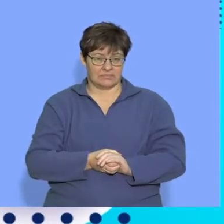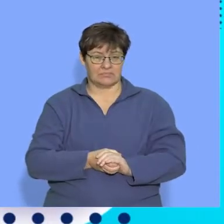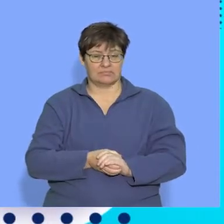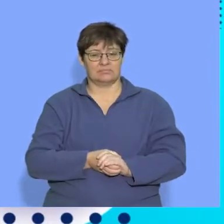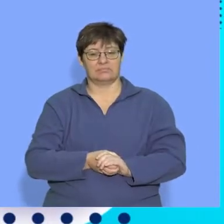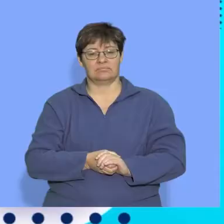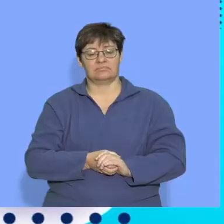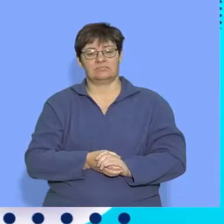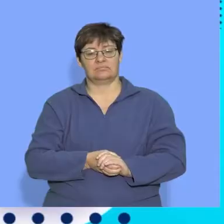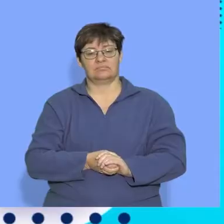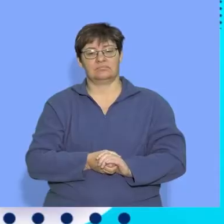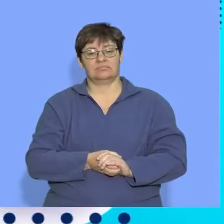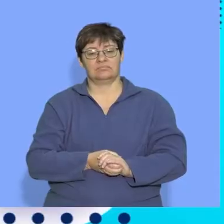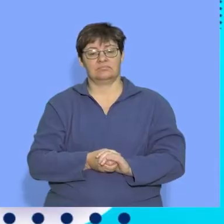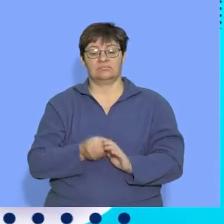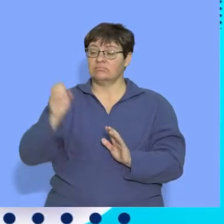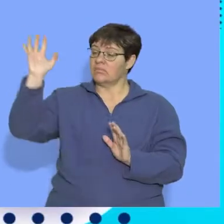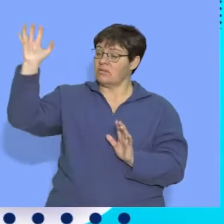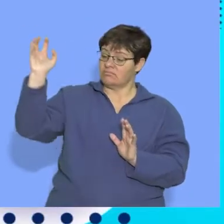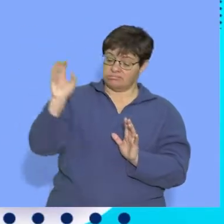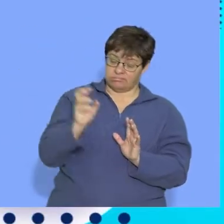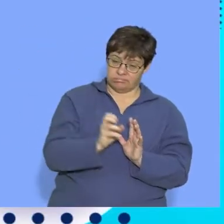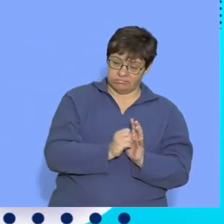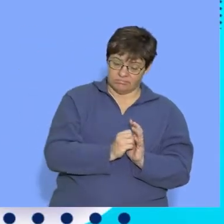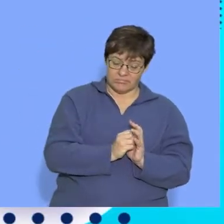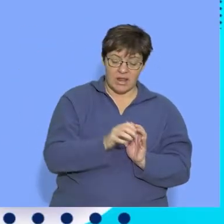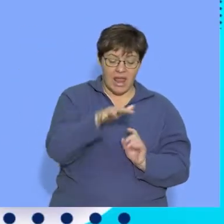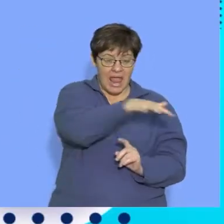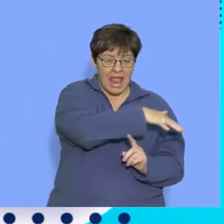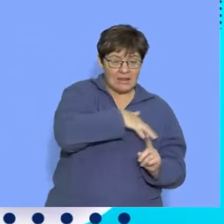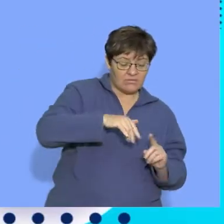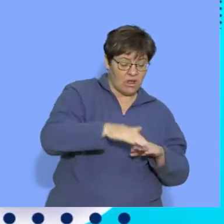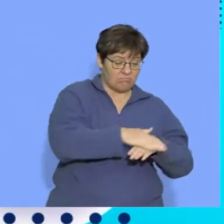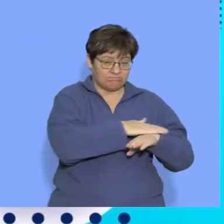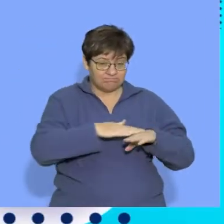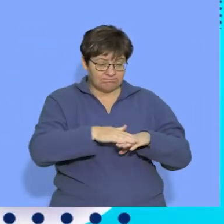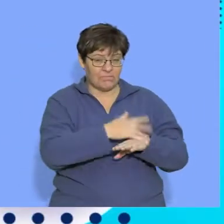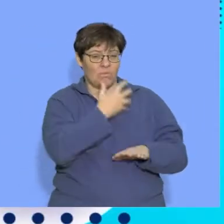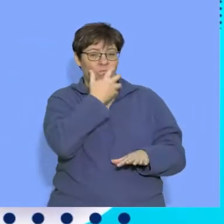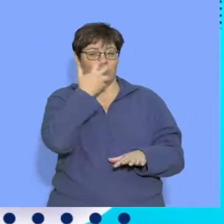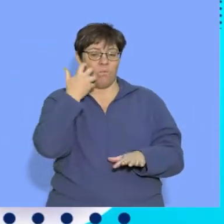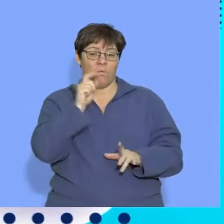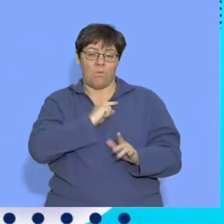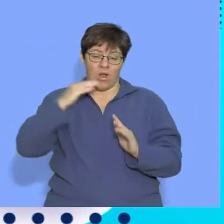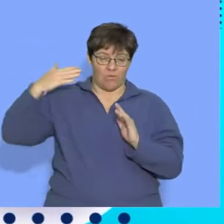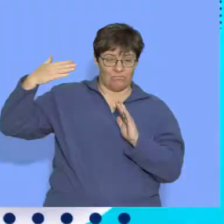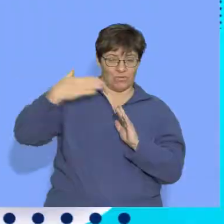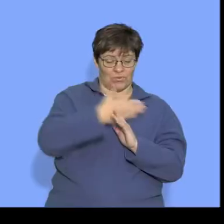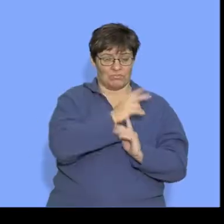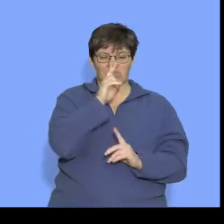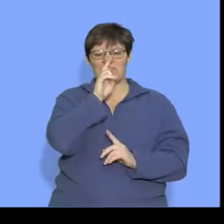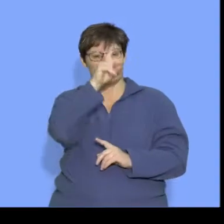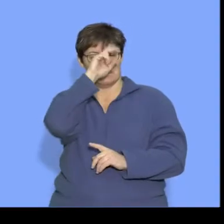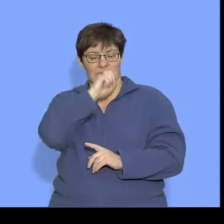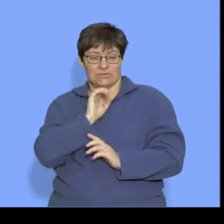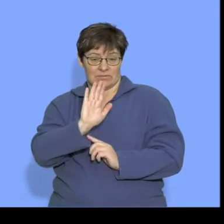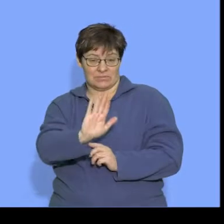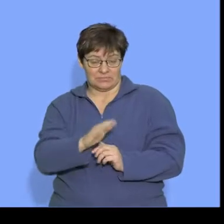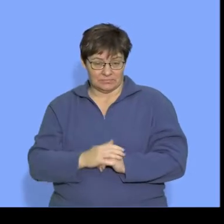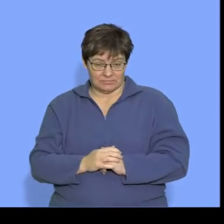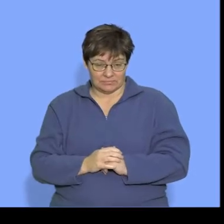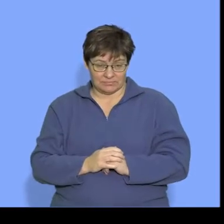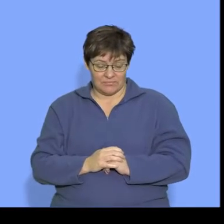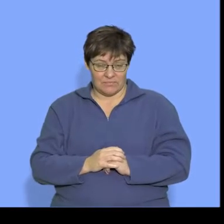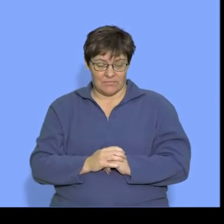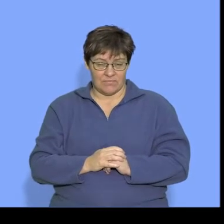The absorbed energy warms the atmosphere and the surface of the earth. Let's look at that in an image. So guys, we do know that